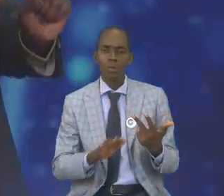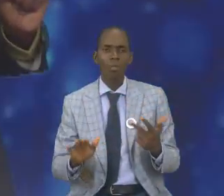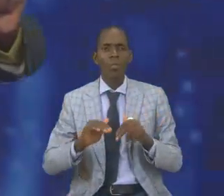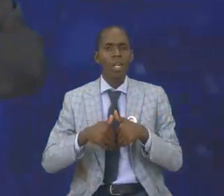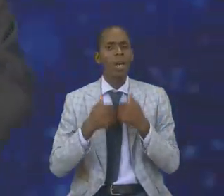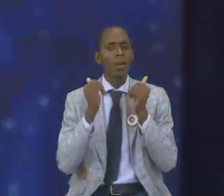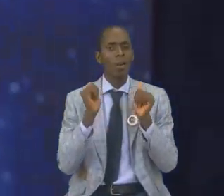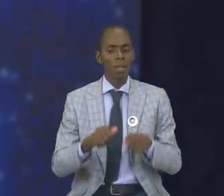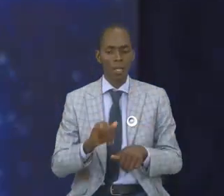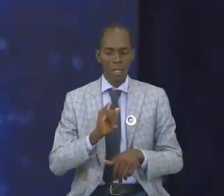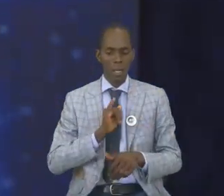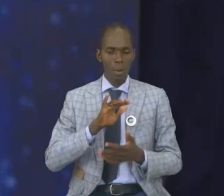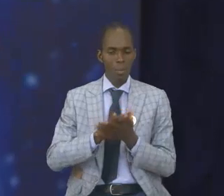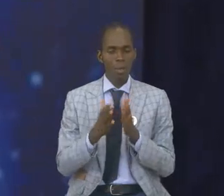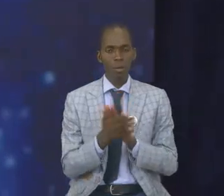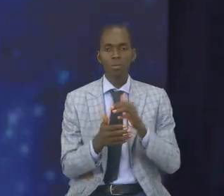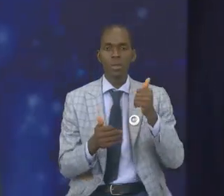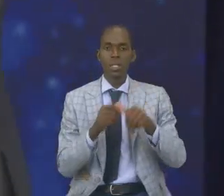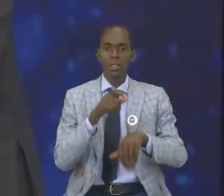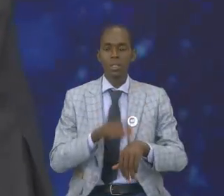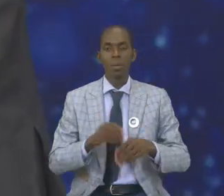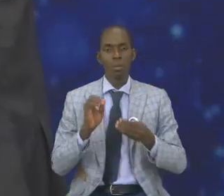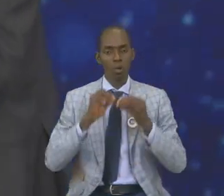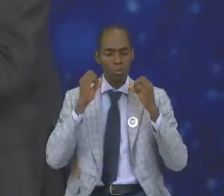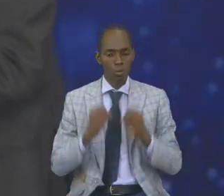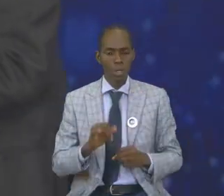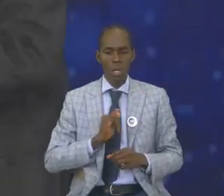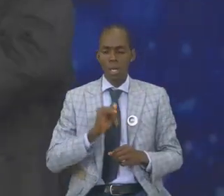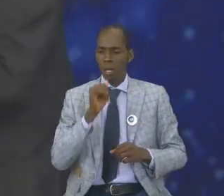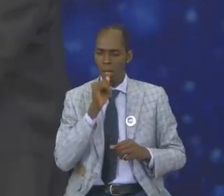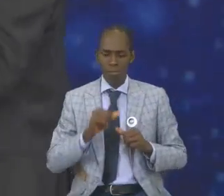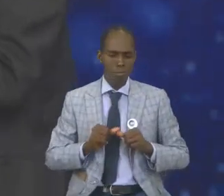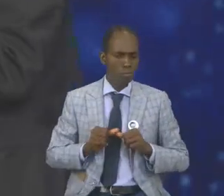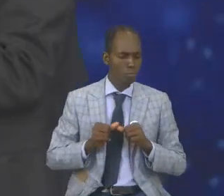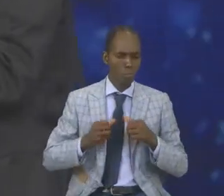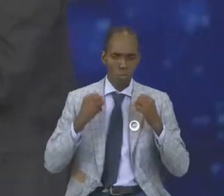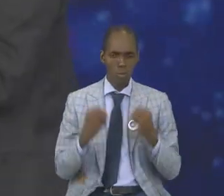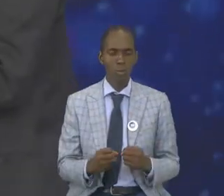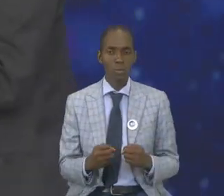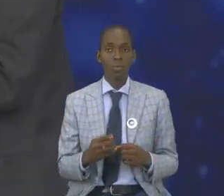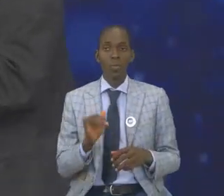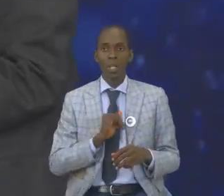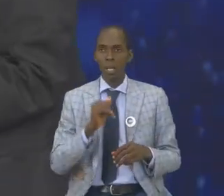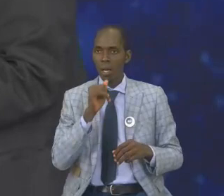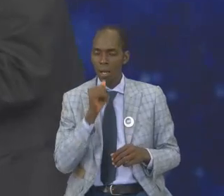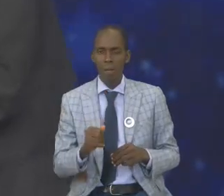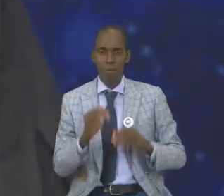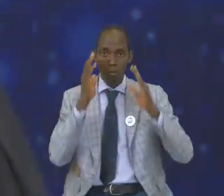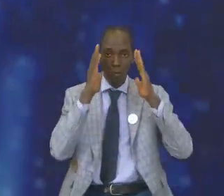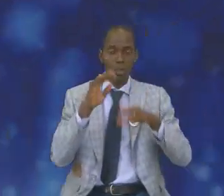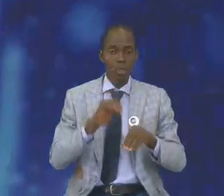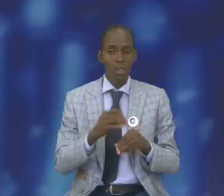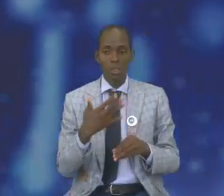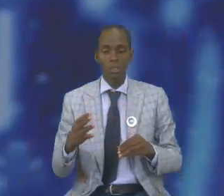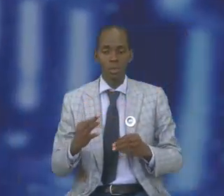10 times stronger? I am steadfast, I am steady in the pursuit of things in life, steady.